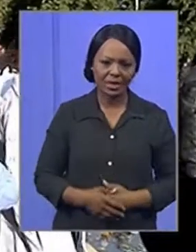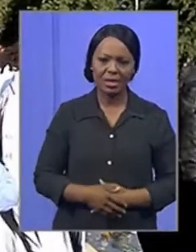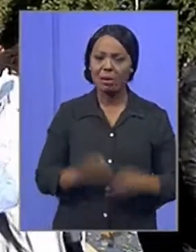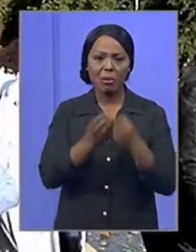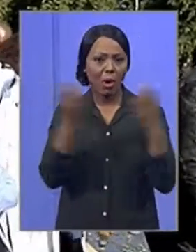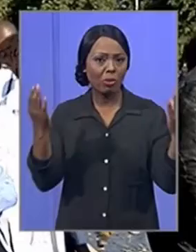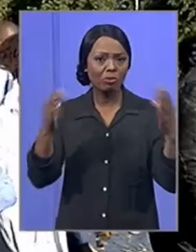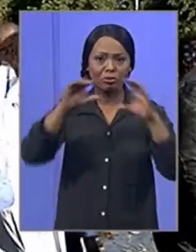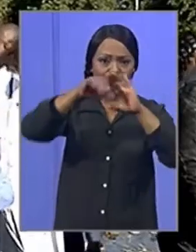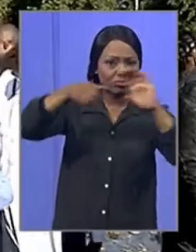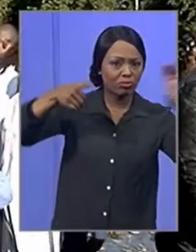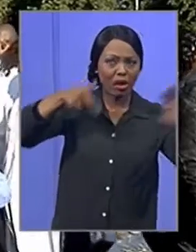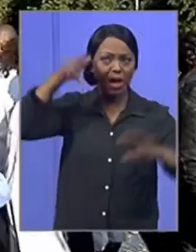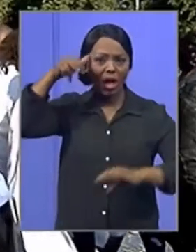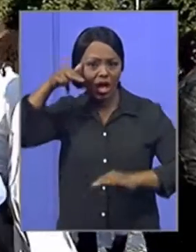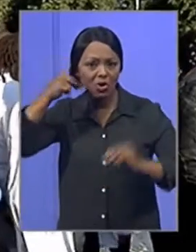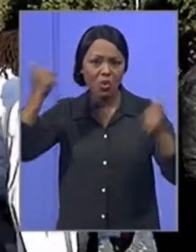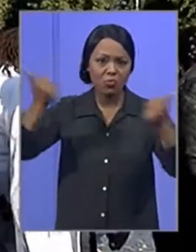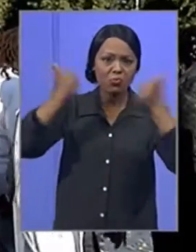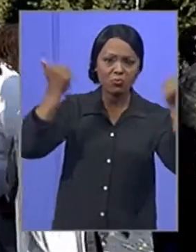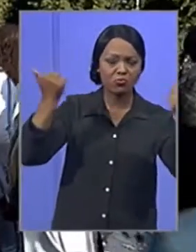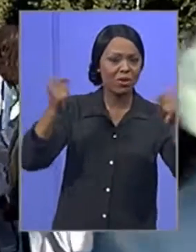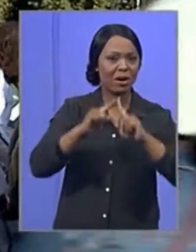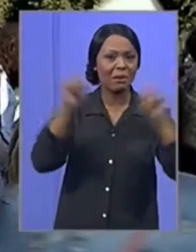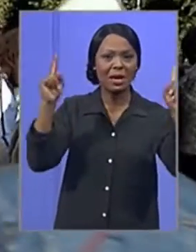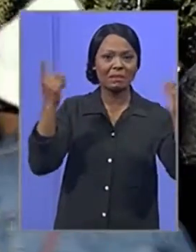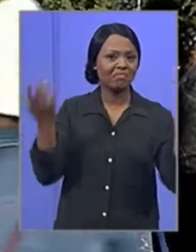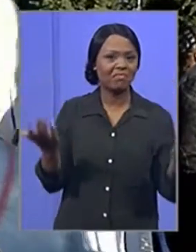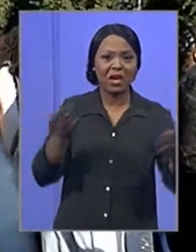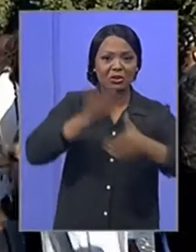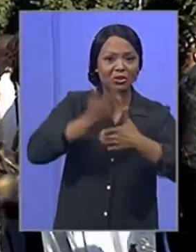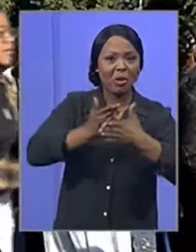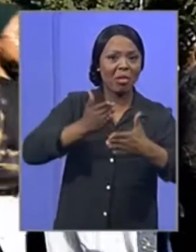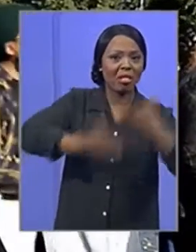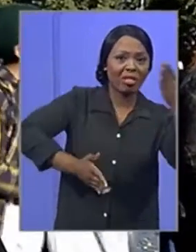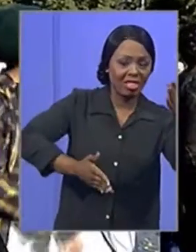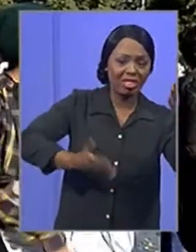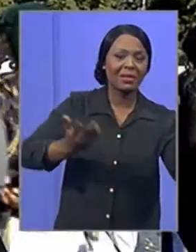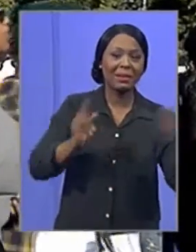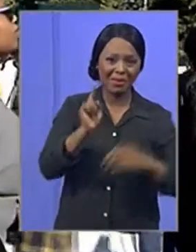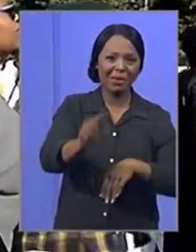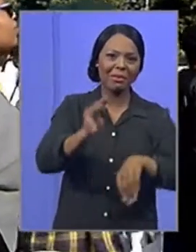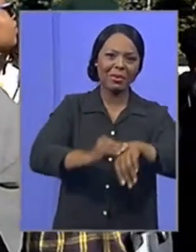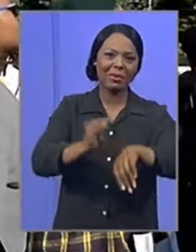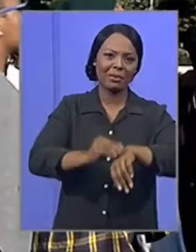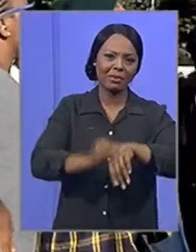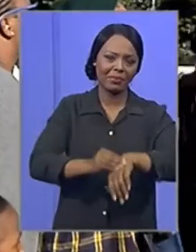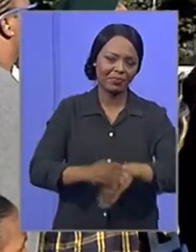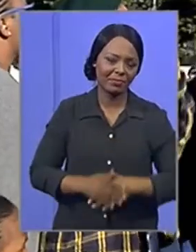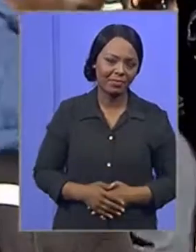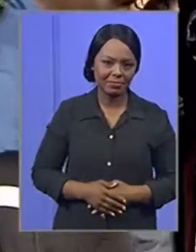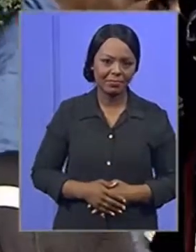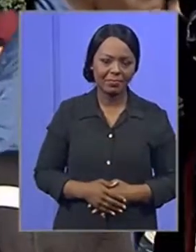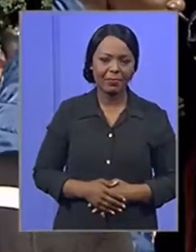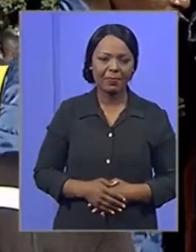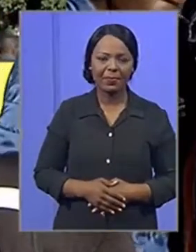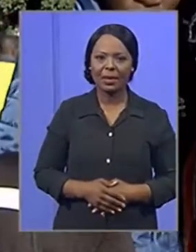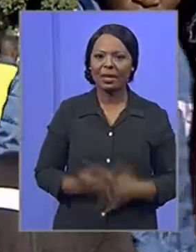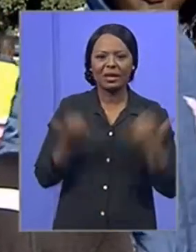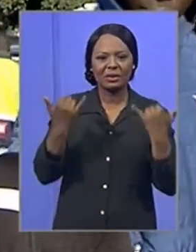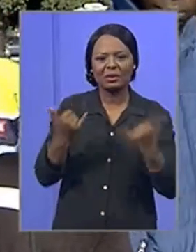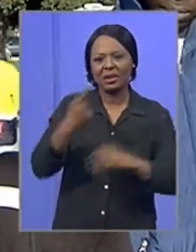are graduated, but there's no job for them. So that's the problem with youth at the moment. Today is just a